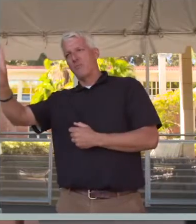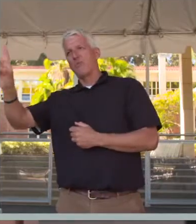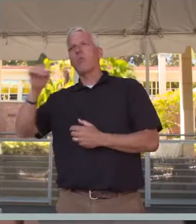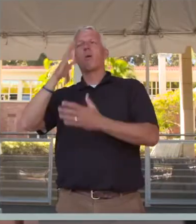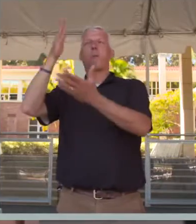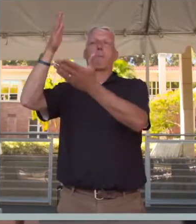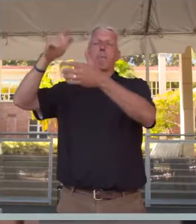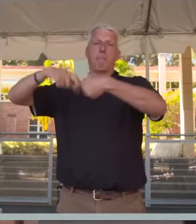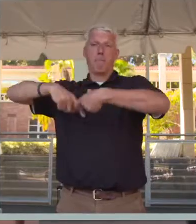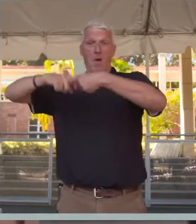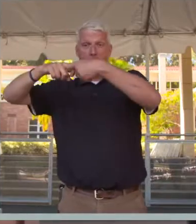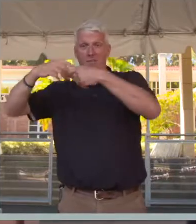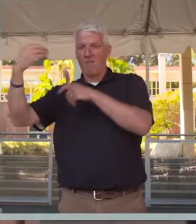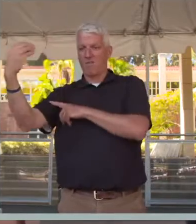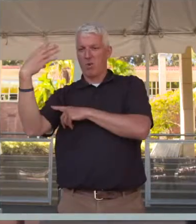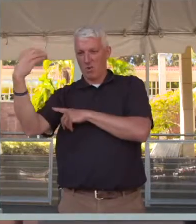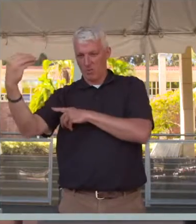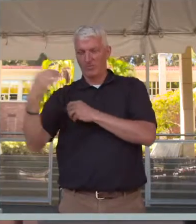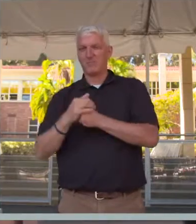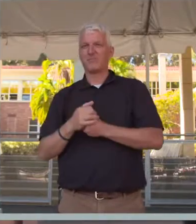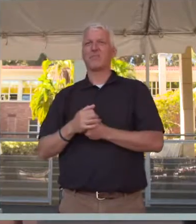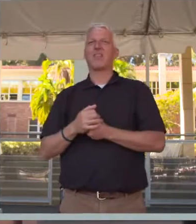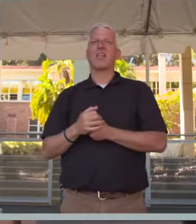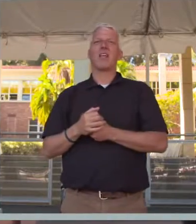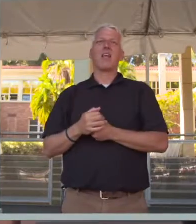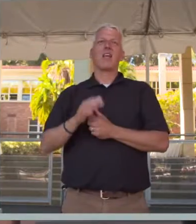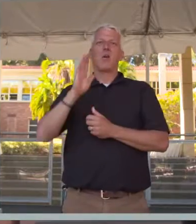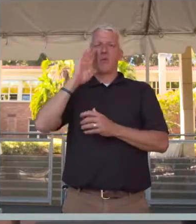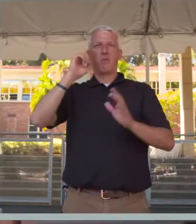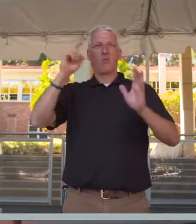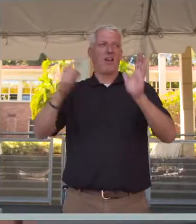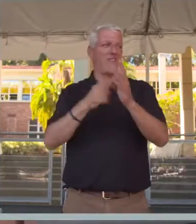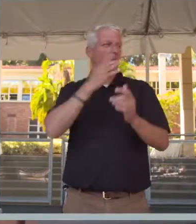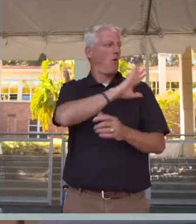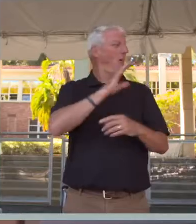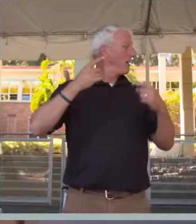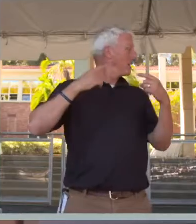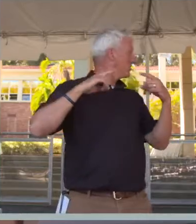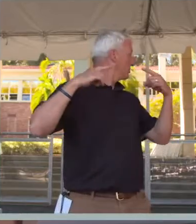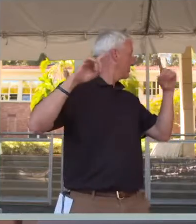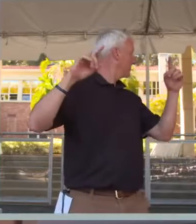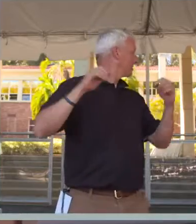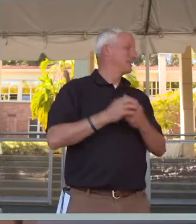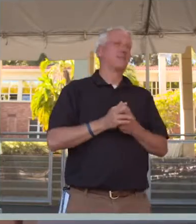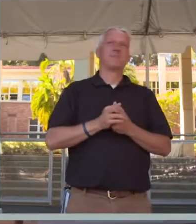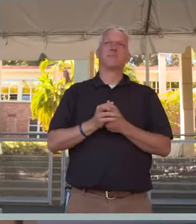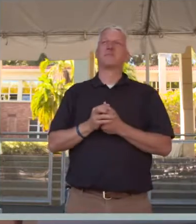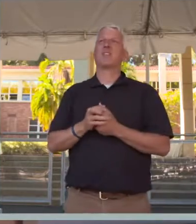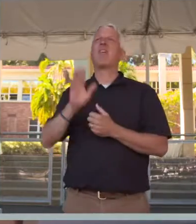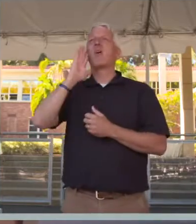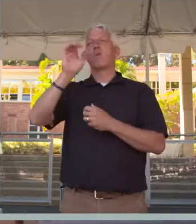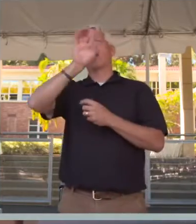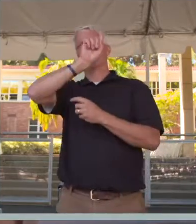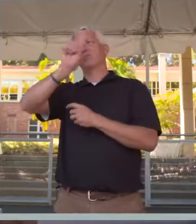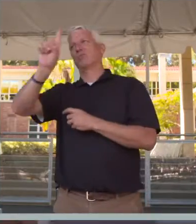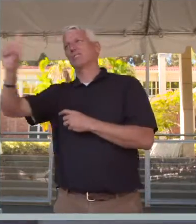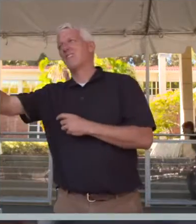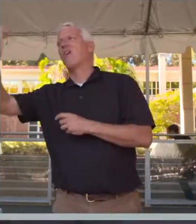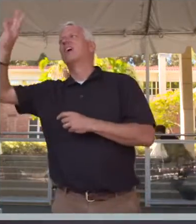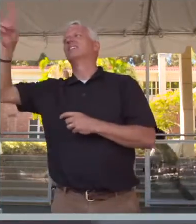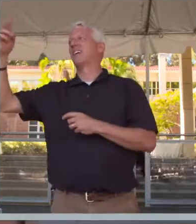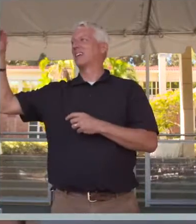pause here for a photo, and the recognition of their achievements by everyone gathered here today, then proceed for a second